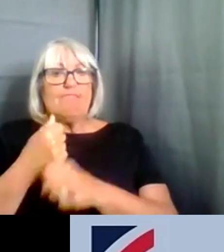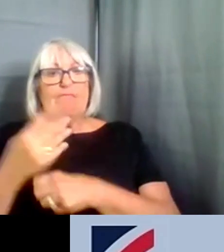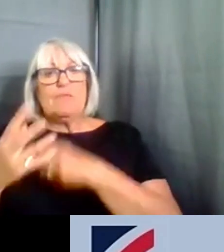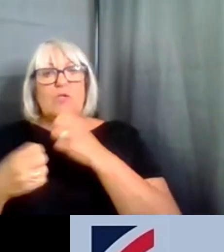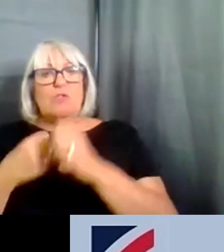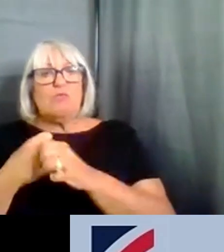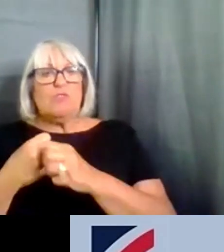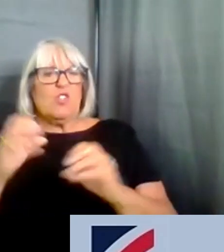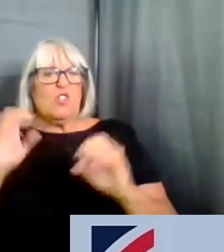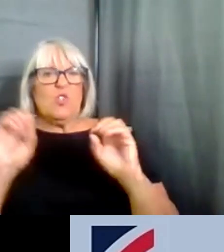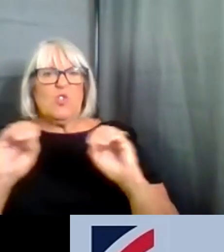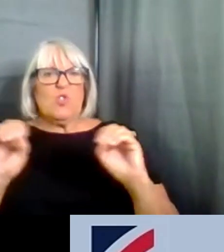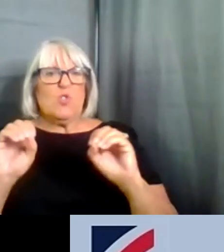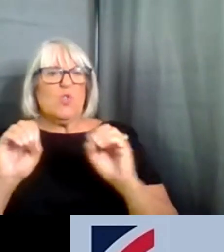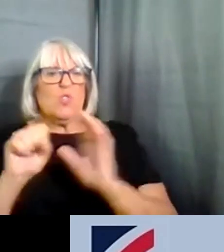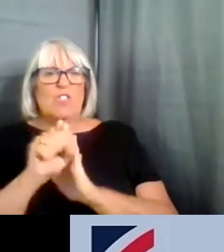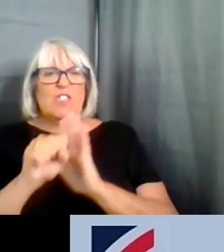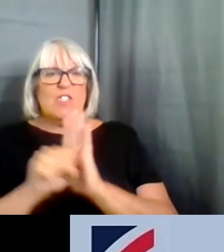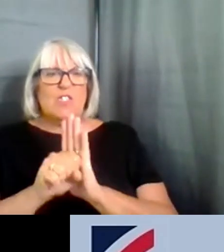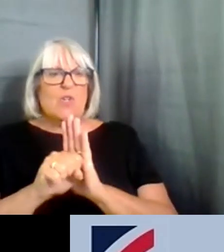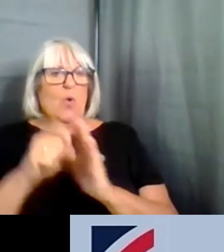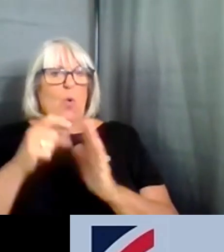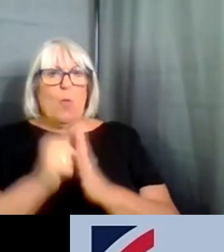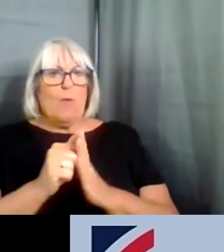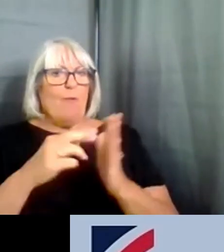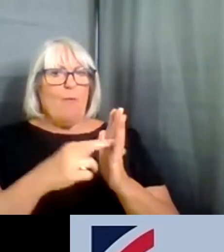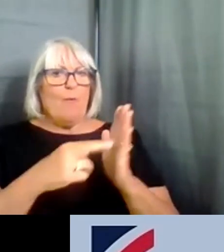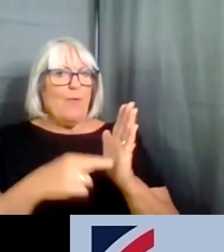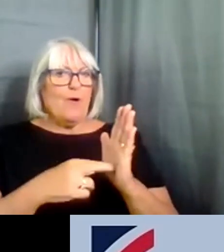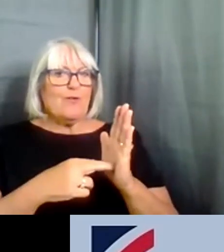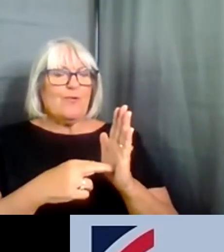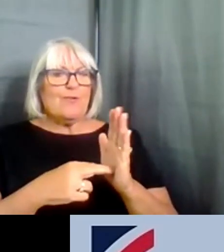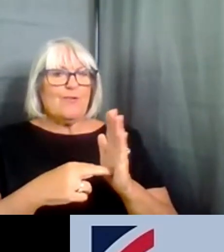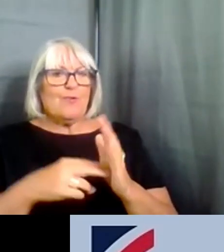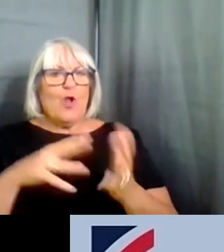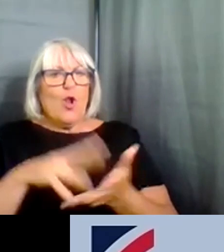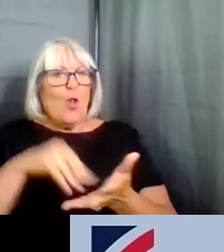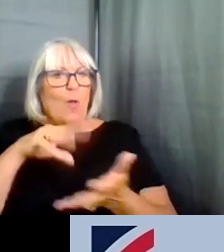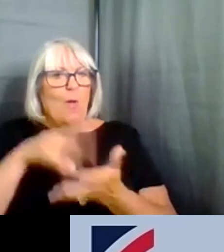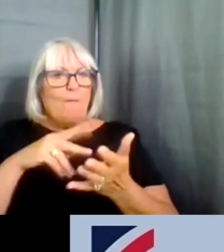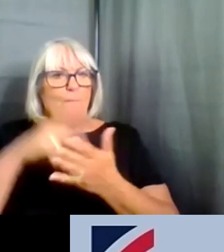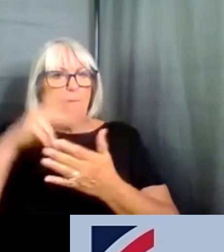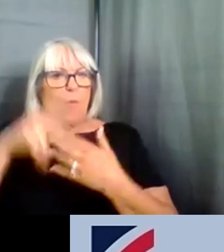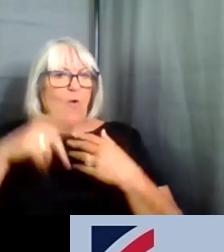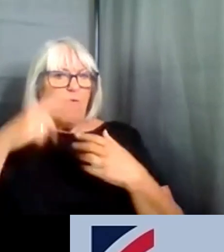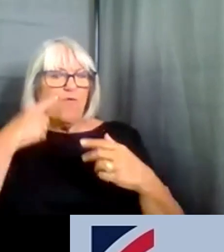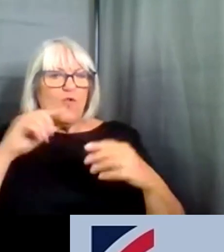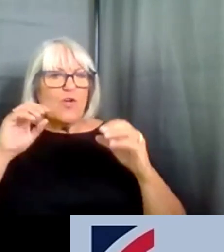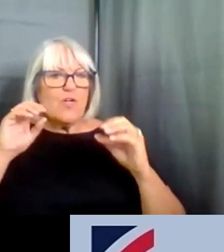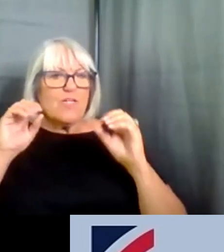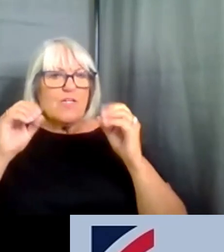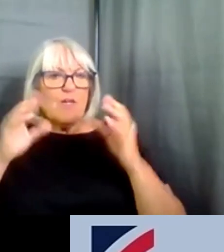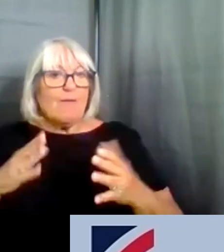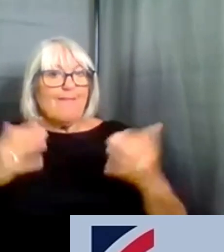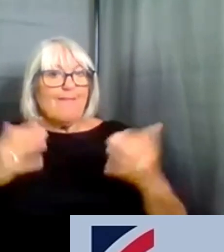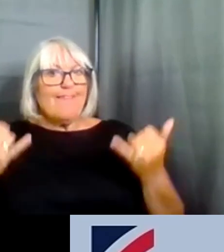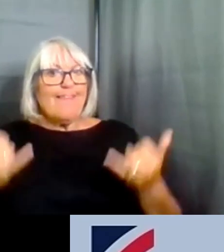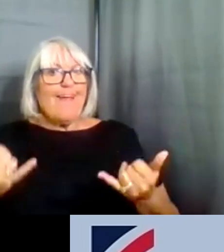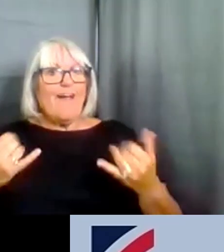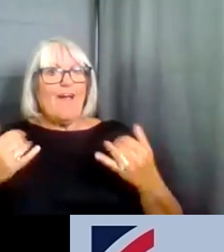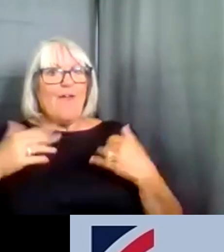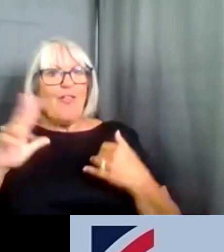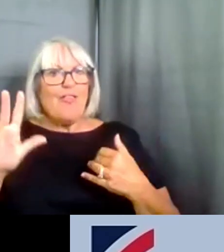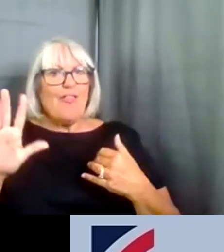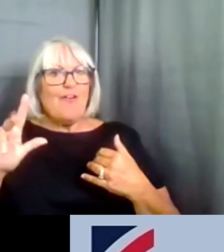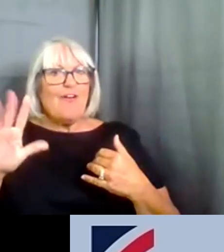for teachers. And now I believe the number is over 35 states. So in a pretty short period of